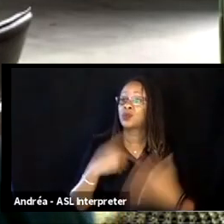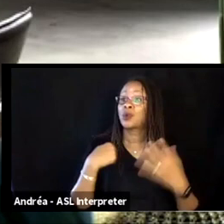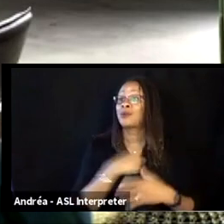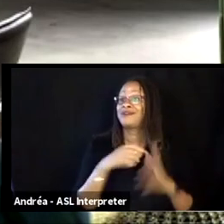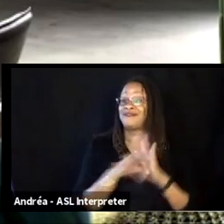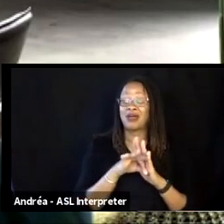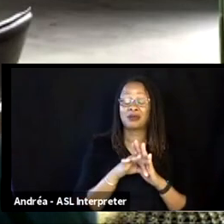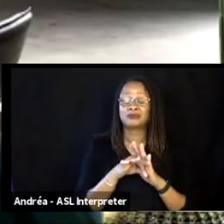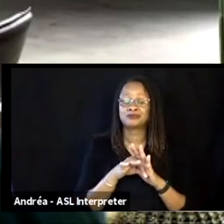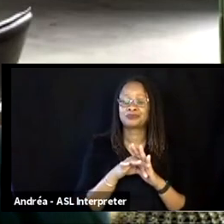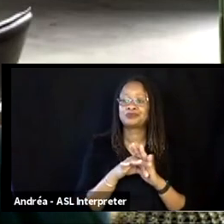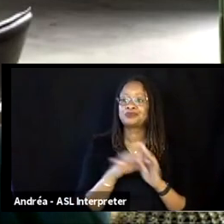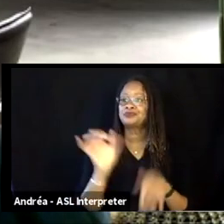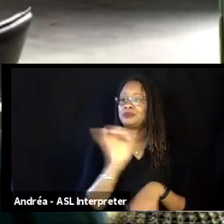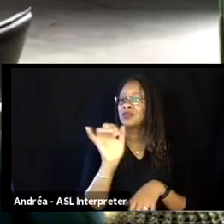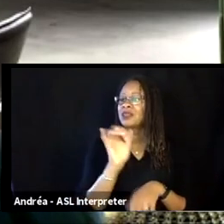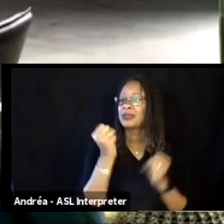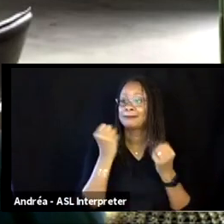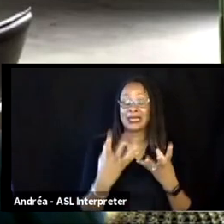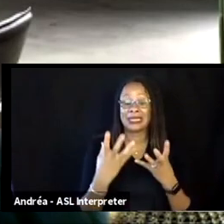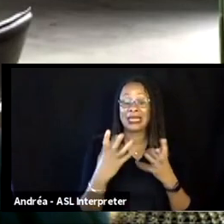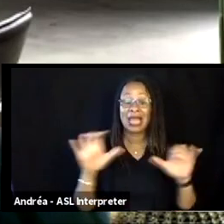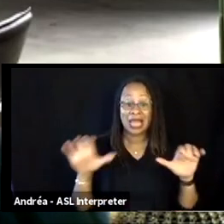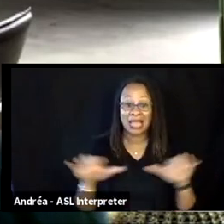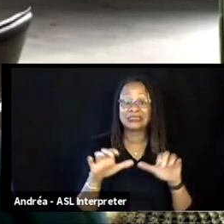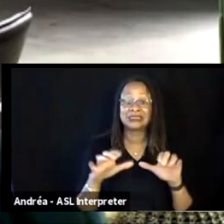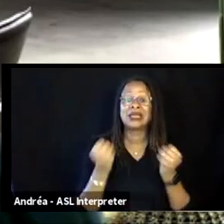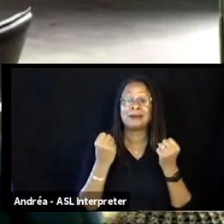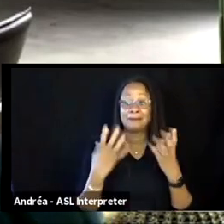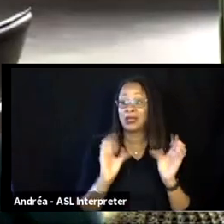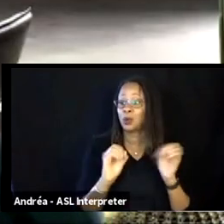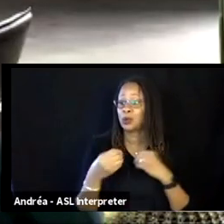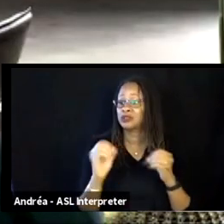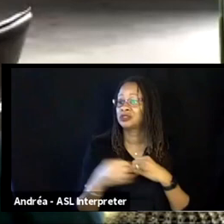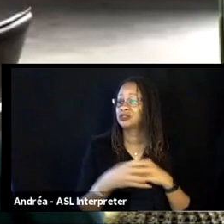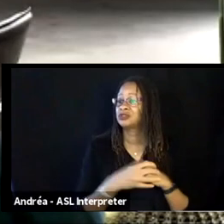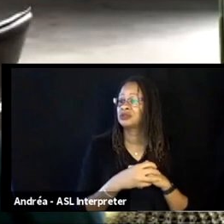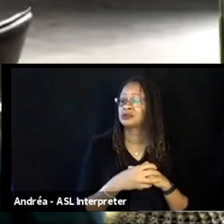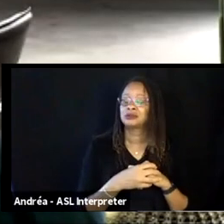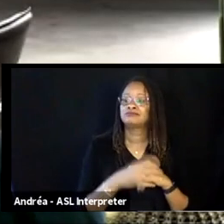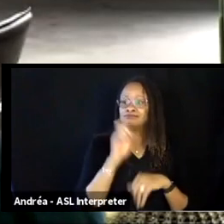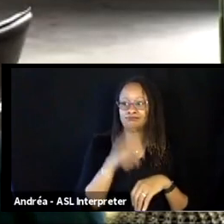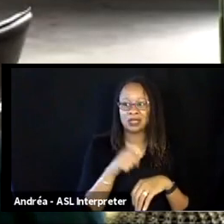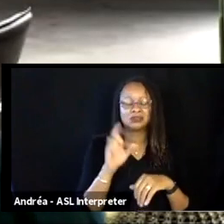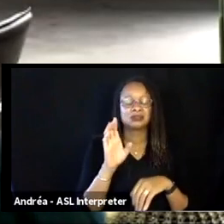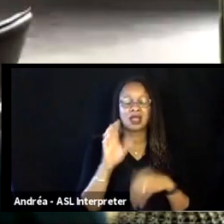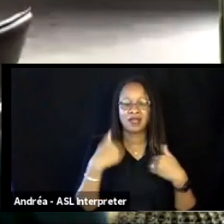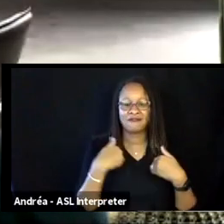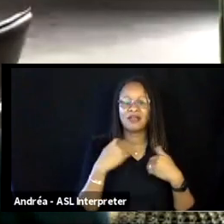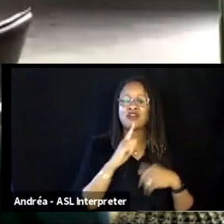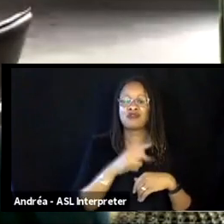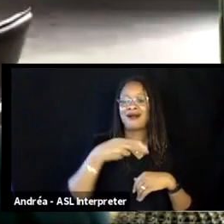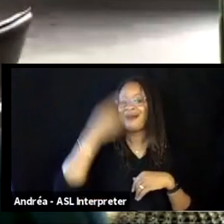is like many activities in many organizations, there has to be a real high level